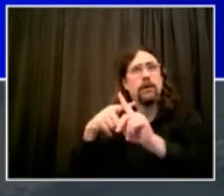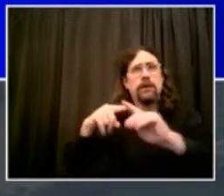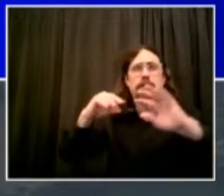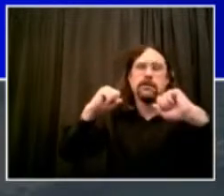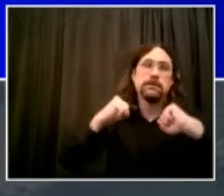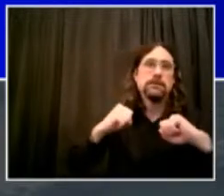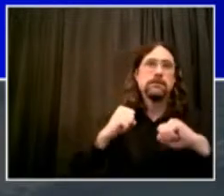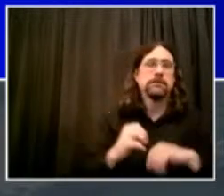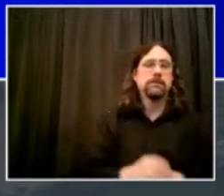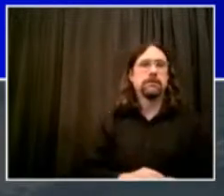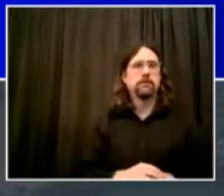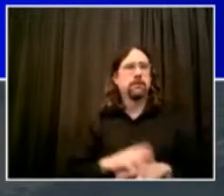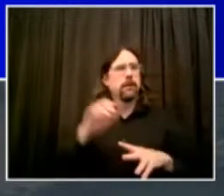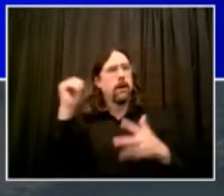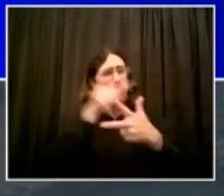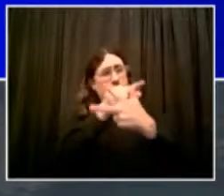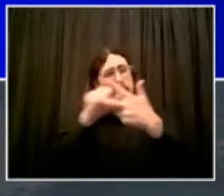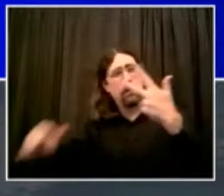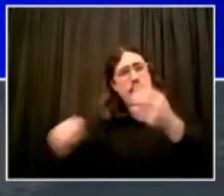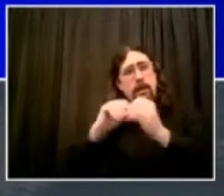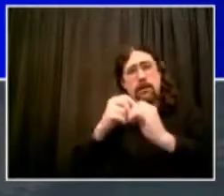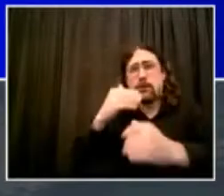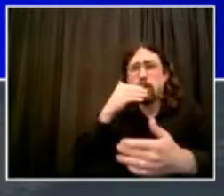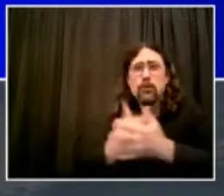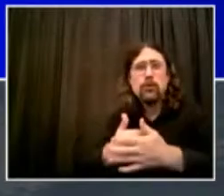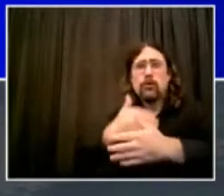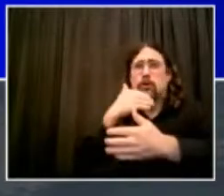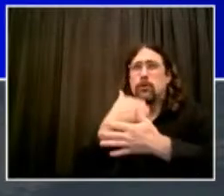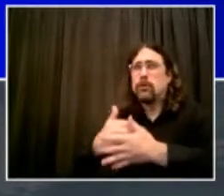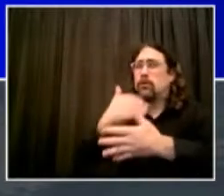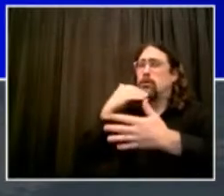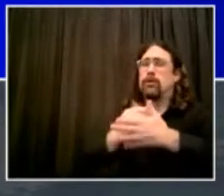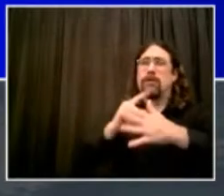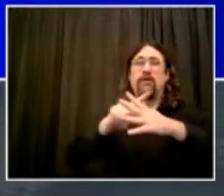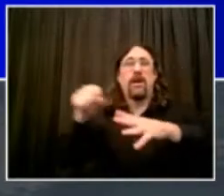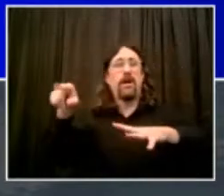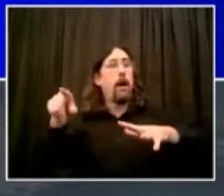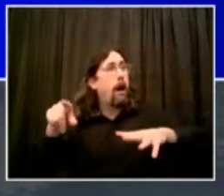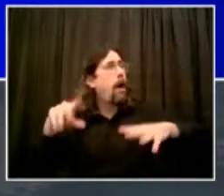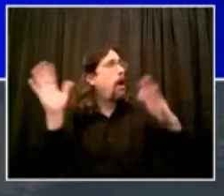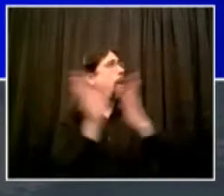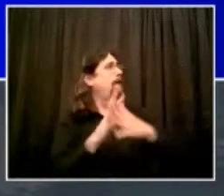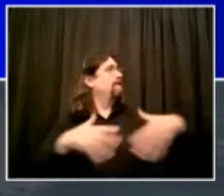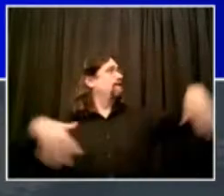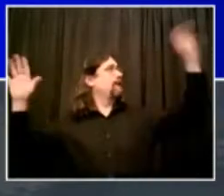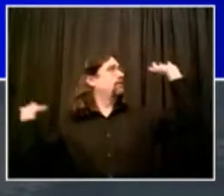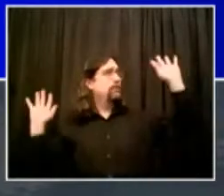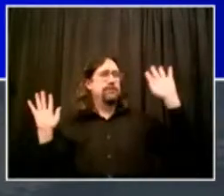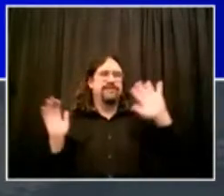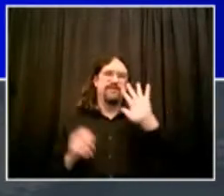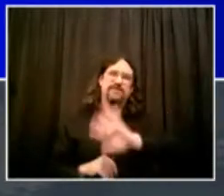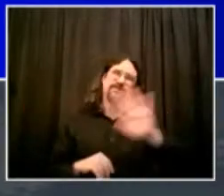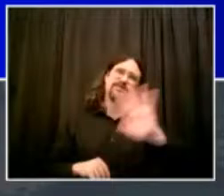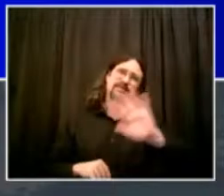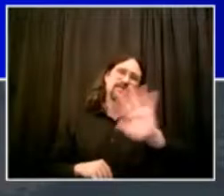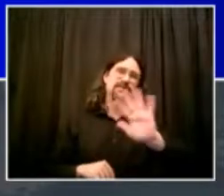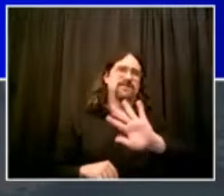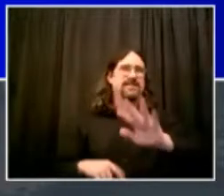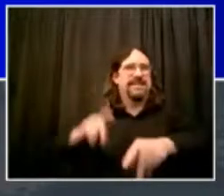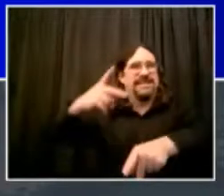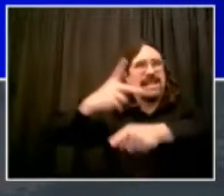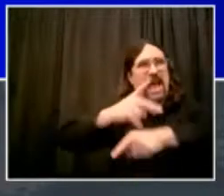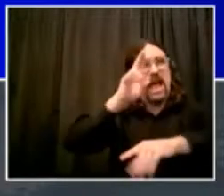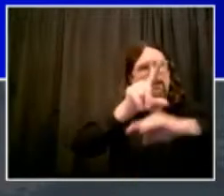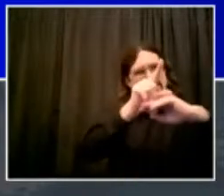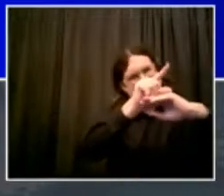means more and more people will be close to each other. We need to get it right. So if we would like reopening, we got to